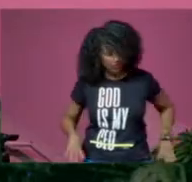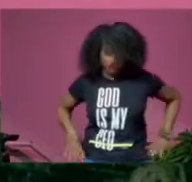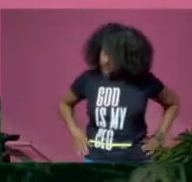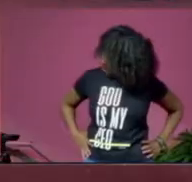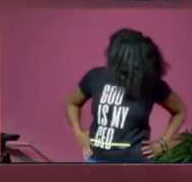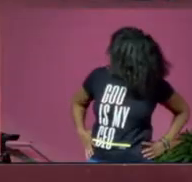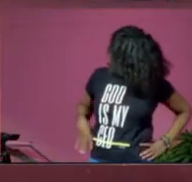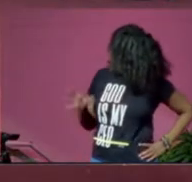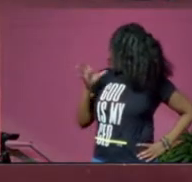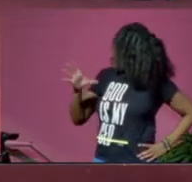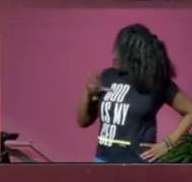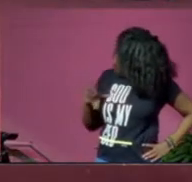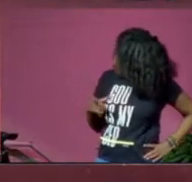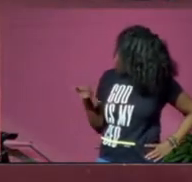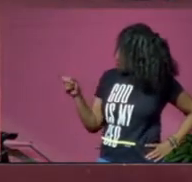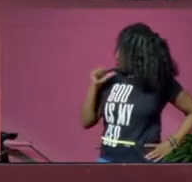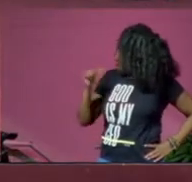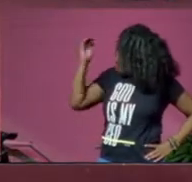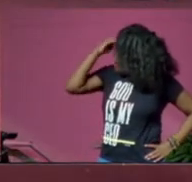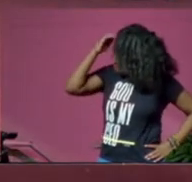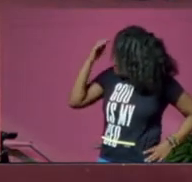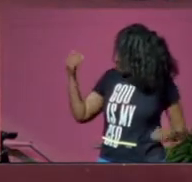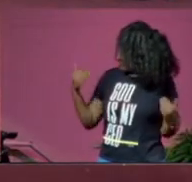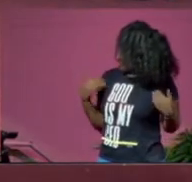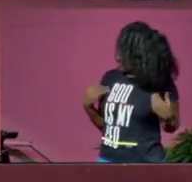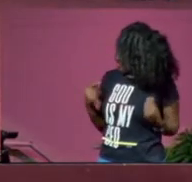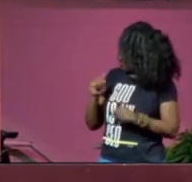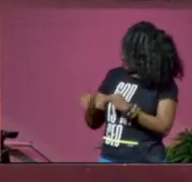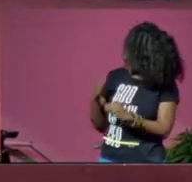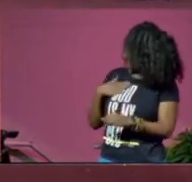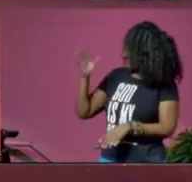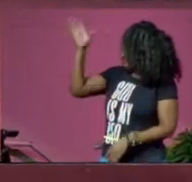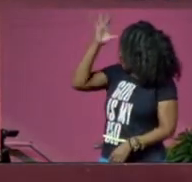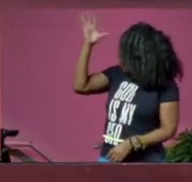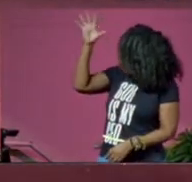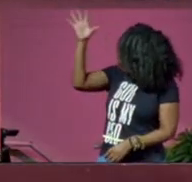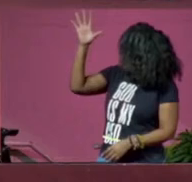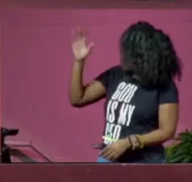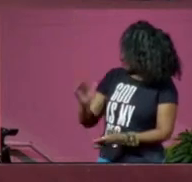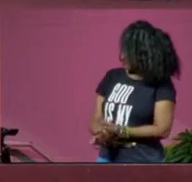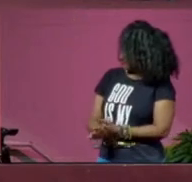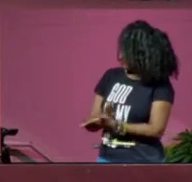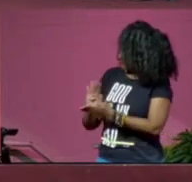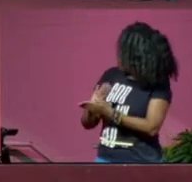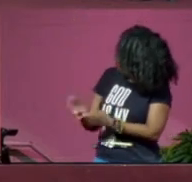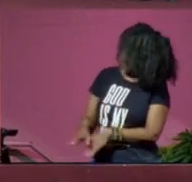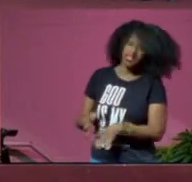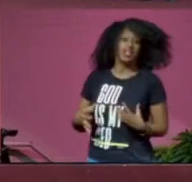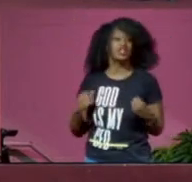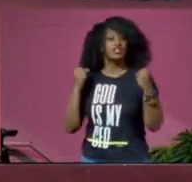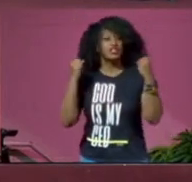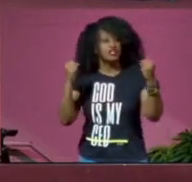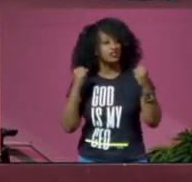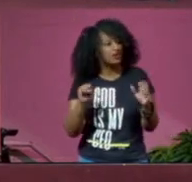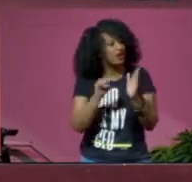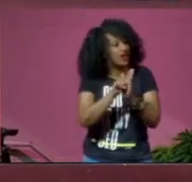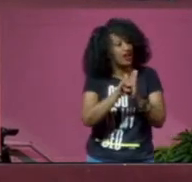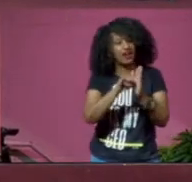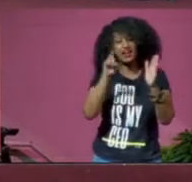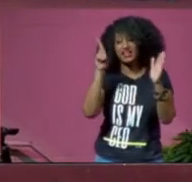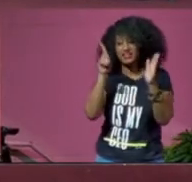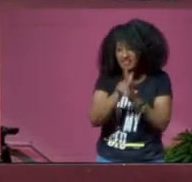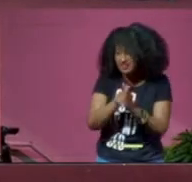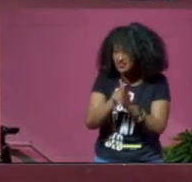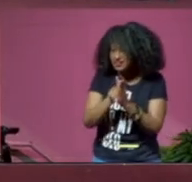critical question. Woman, don't you know that I've got to be about my father's business? Now, that's a strong sense of self. That's a